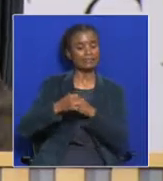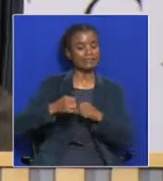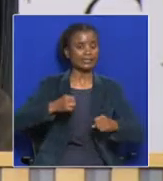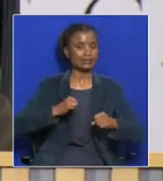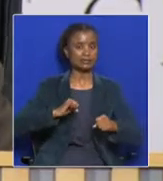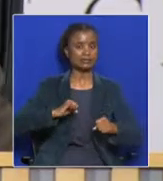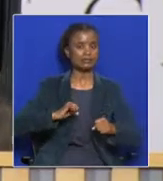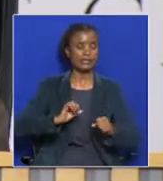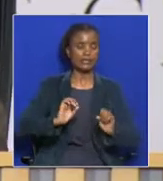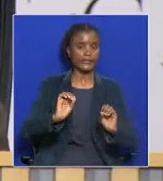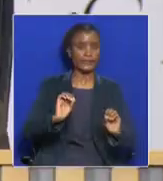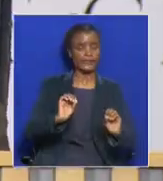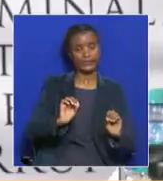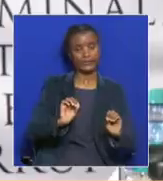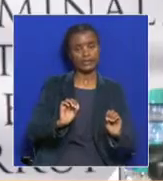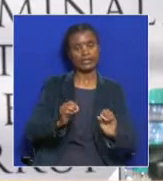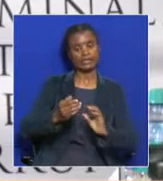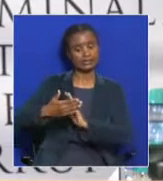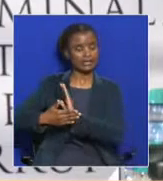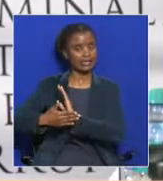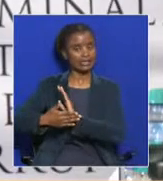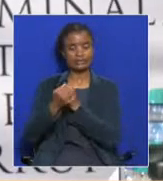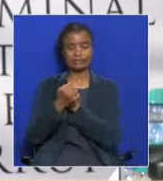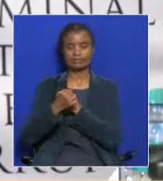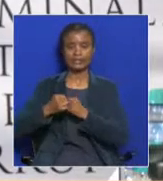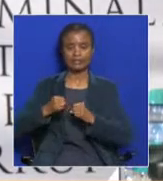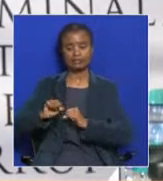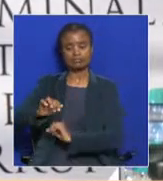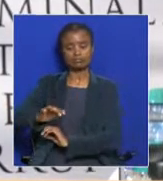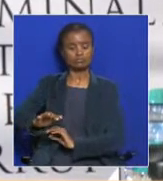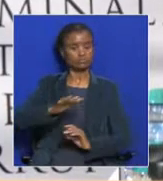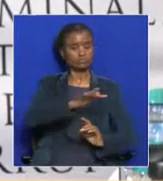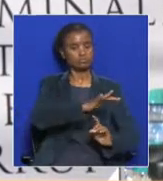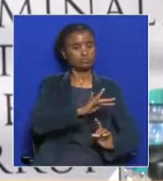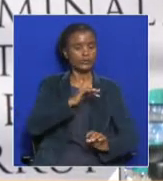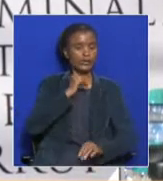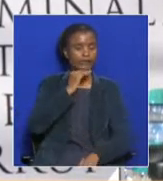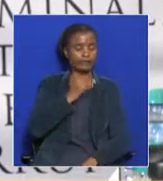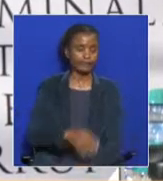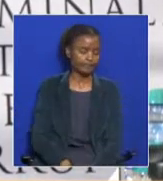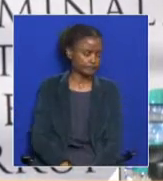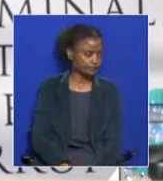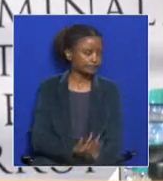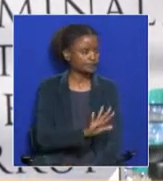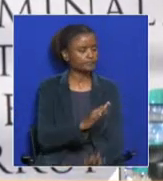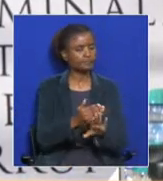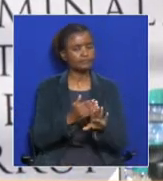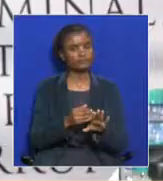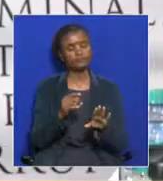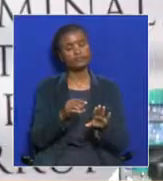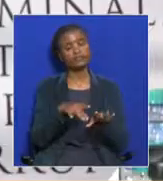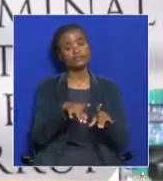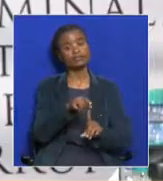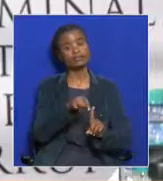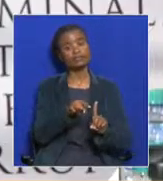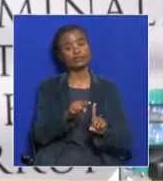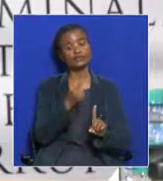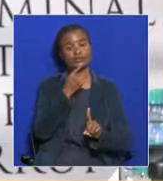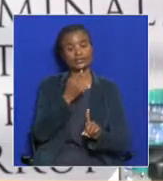space. In response to the Chair's question, you said where this container was